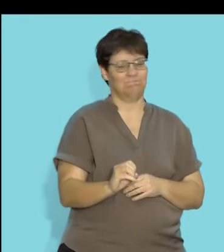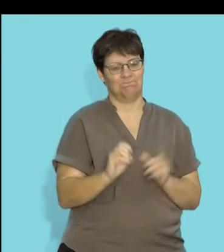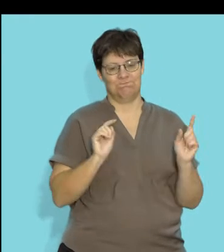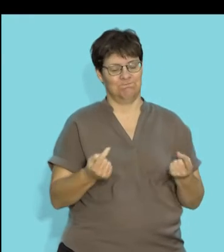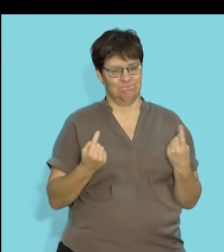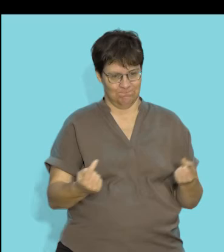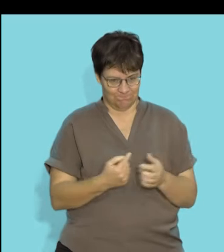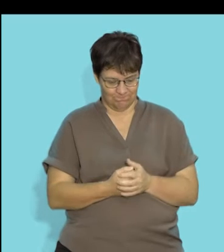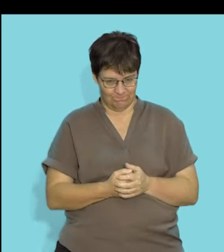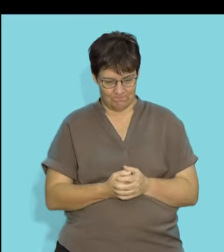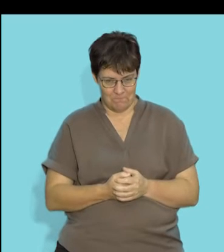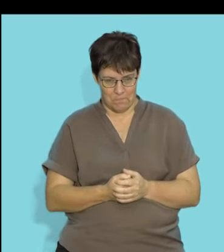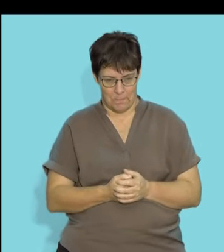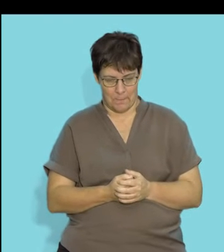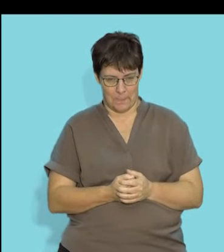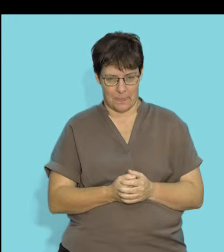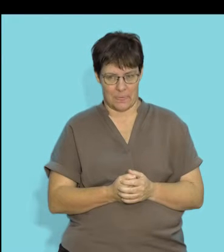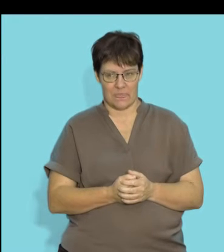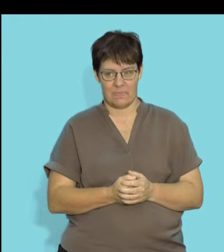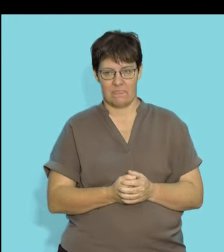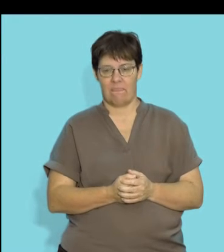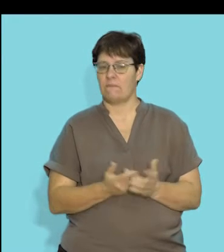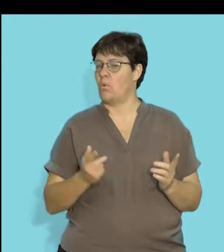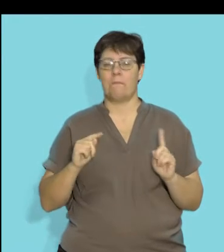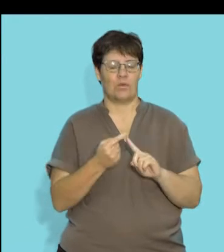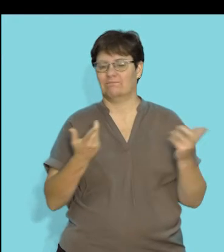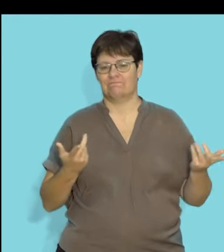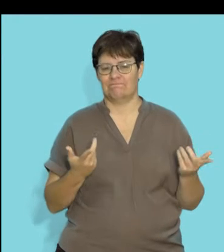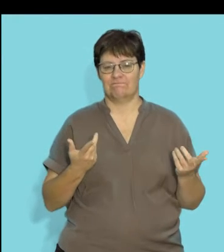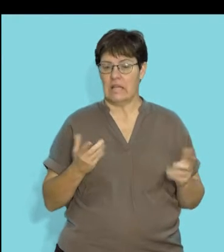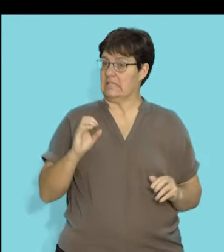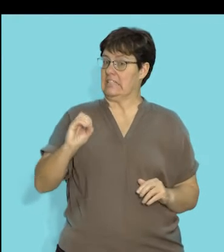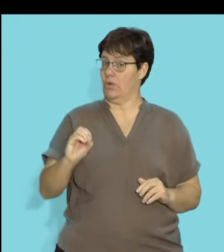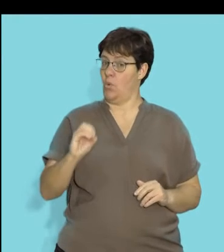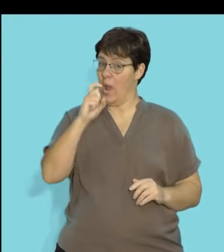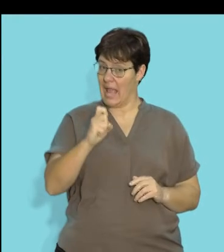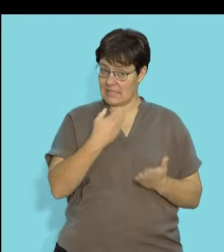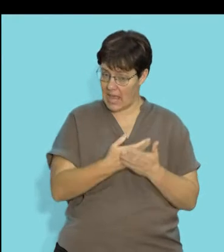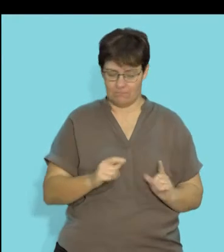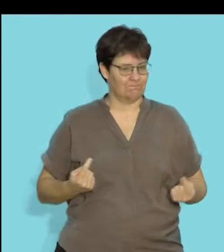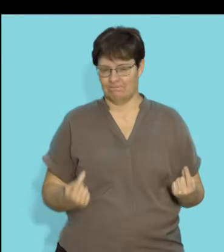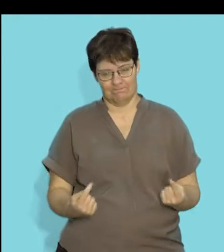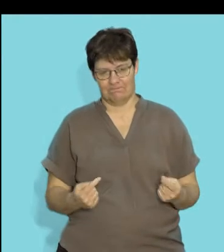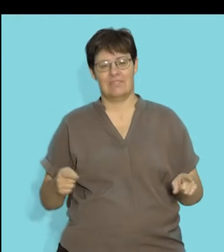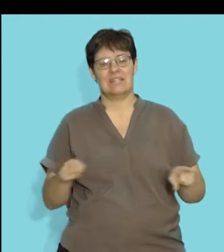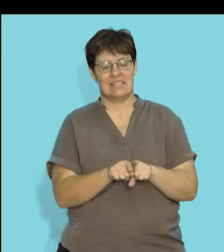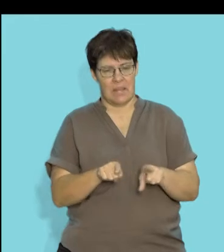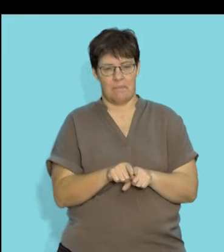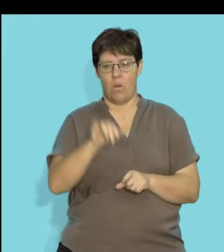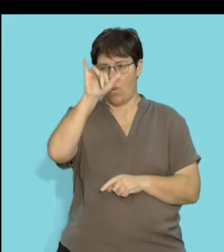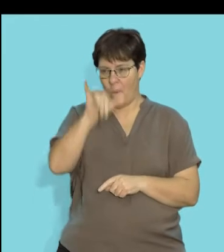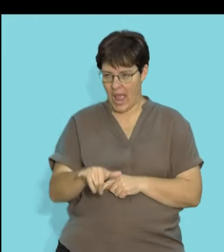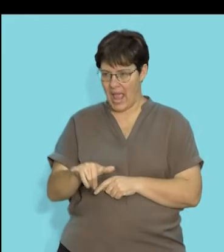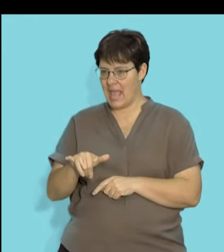x being 0 on this particular graph. So there is no point where x can be 0. Similarly with where